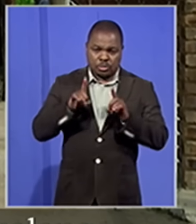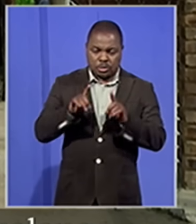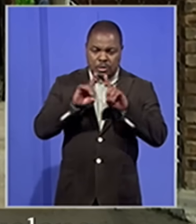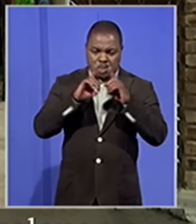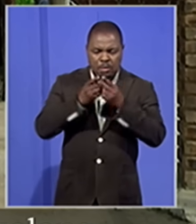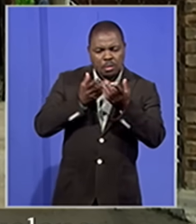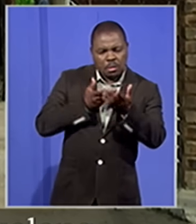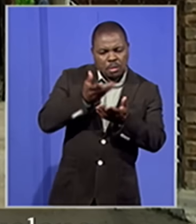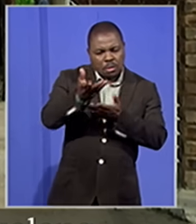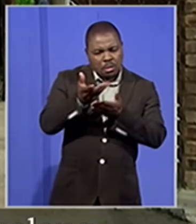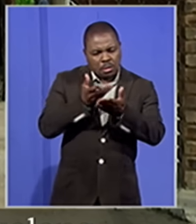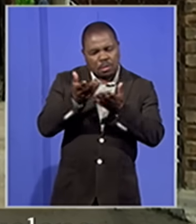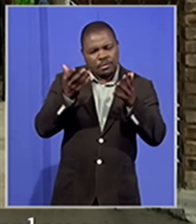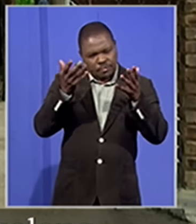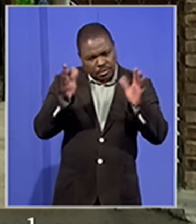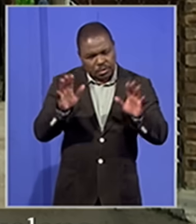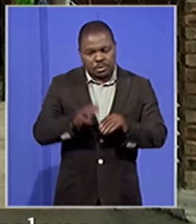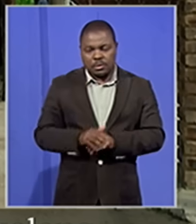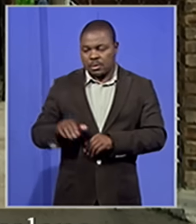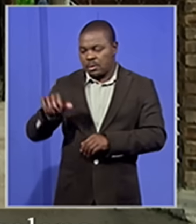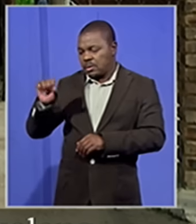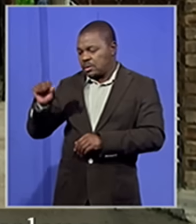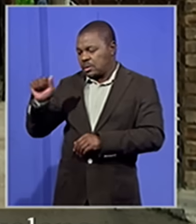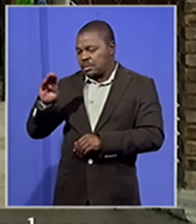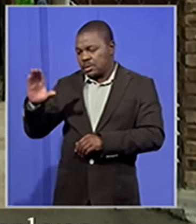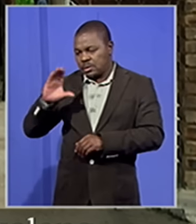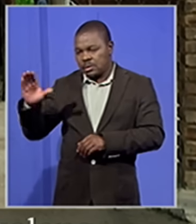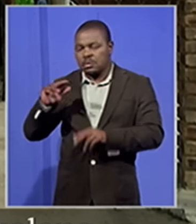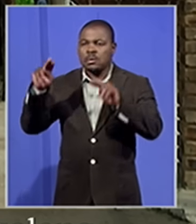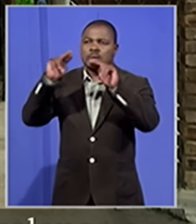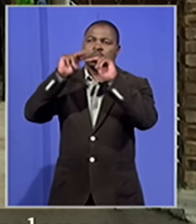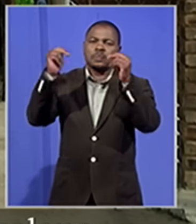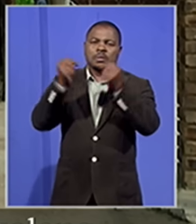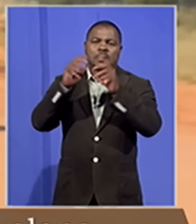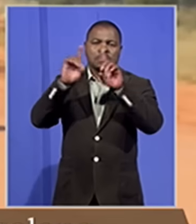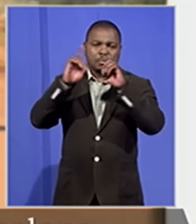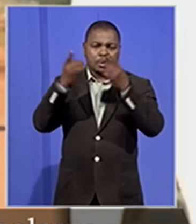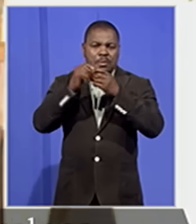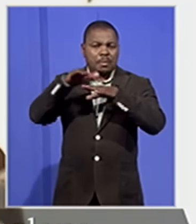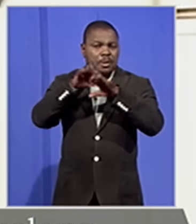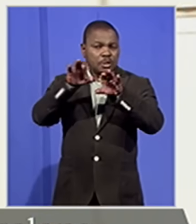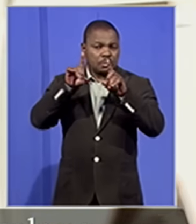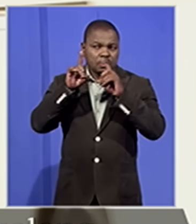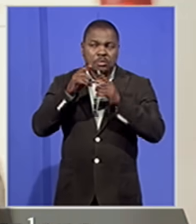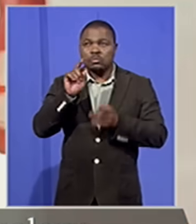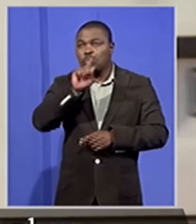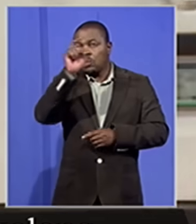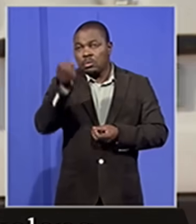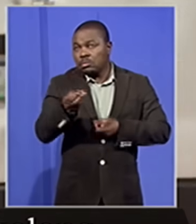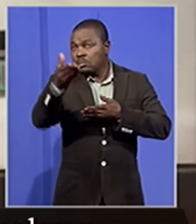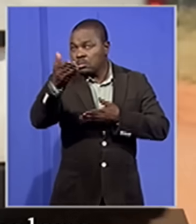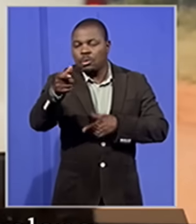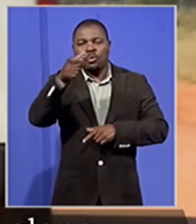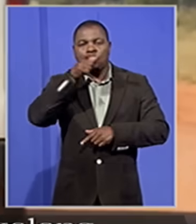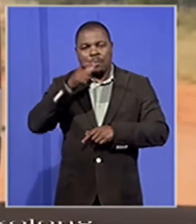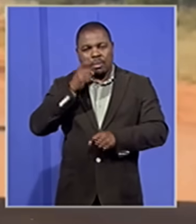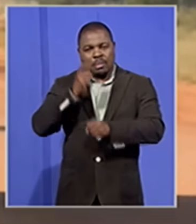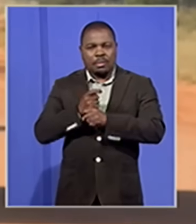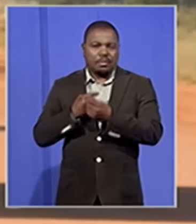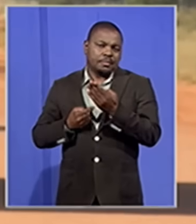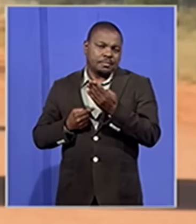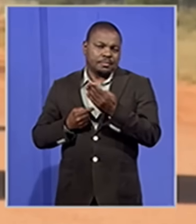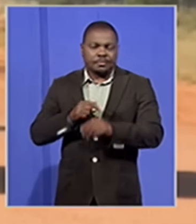yono. SABC News e rometse dipotso go lefapha la bosetšhaba la thuto ya motheo mme le ganne go tshwaela. ke Tebogo Phakedi